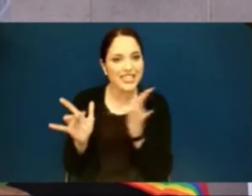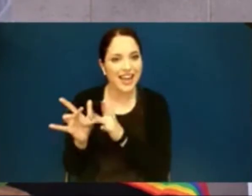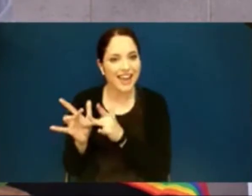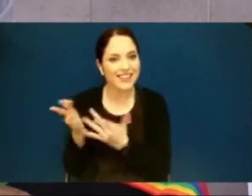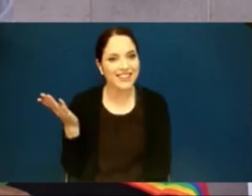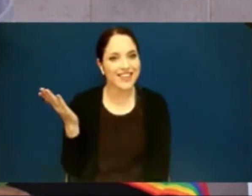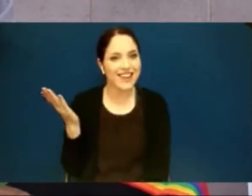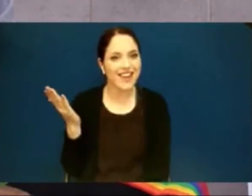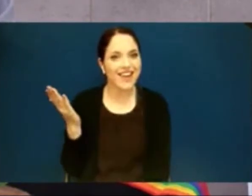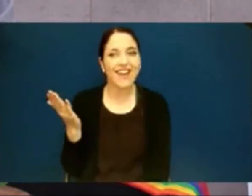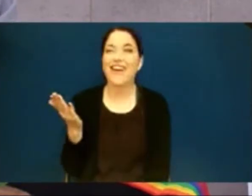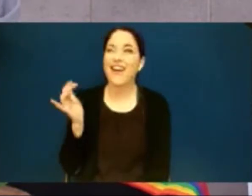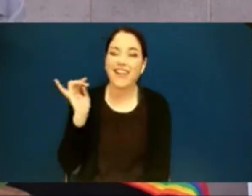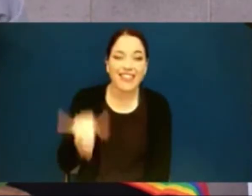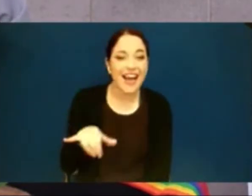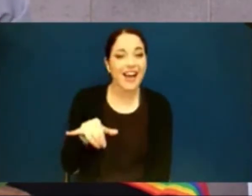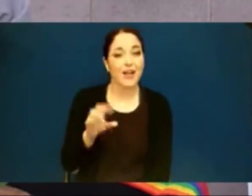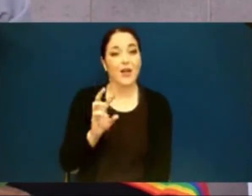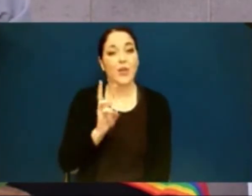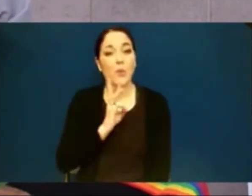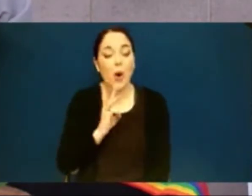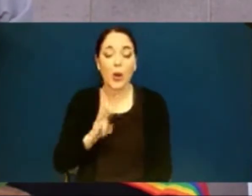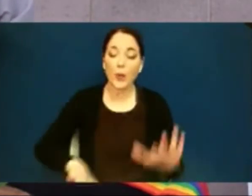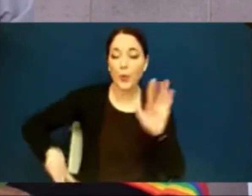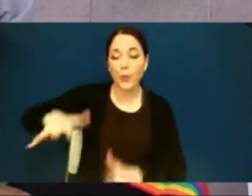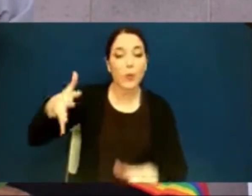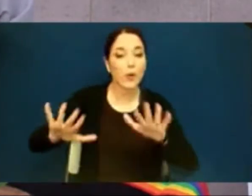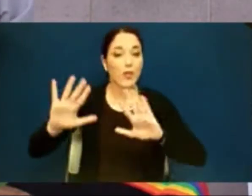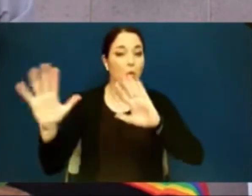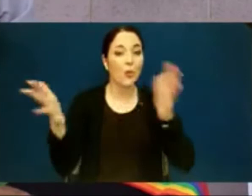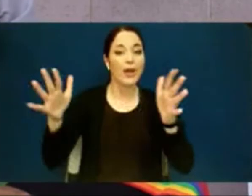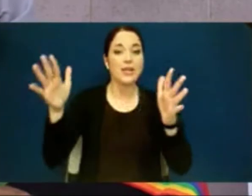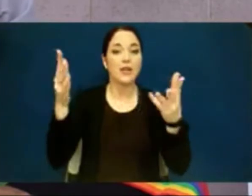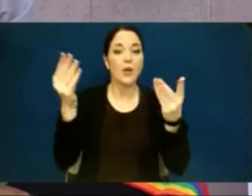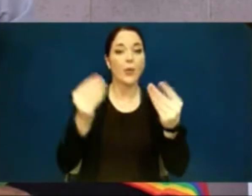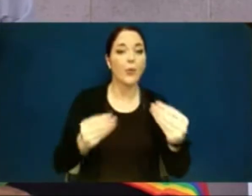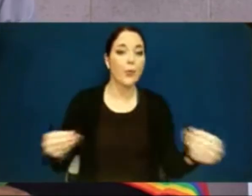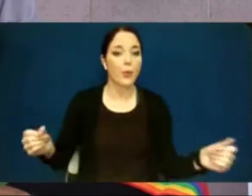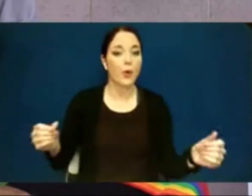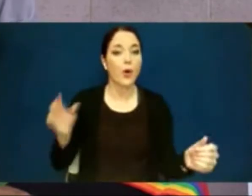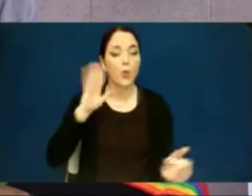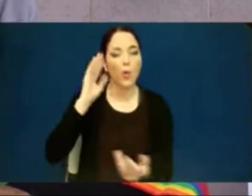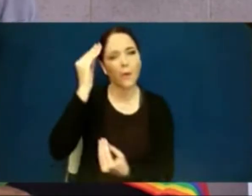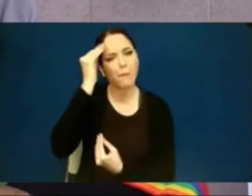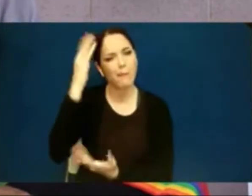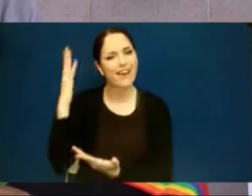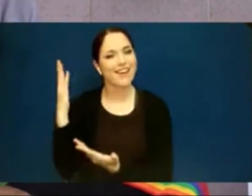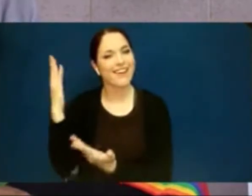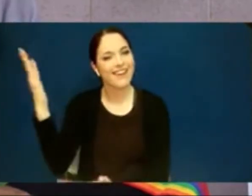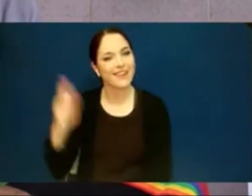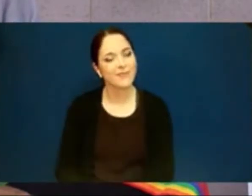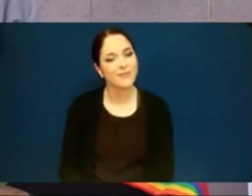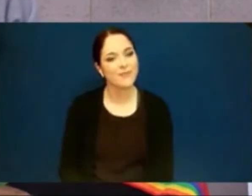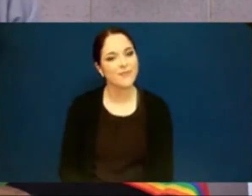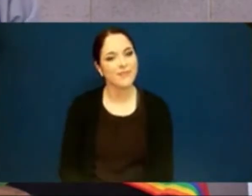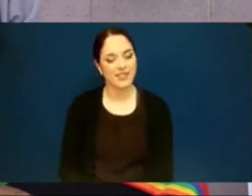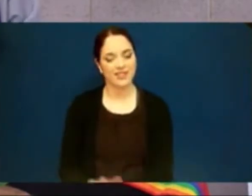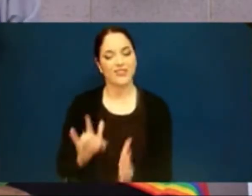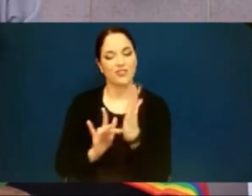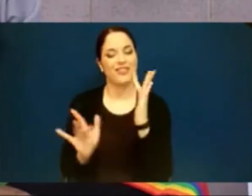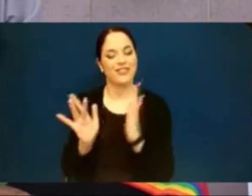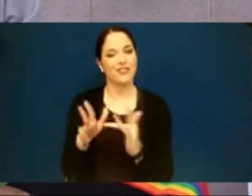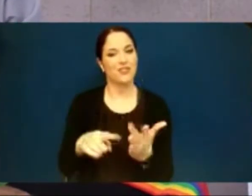him? Who is this Jesus? In this scripture, Jesus is our peace. And